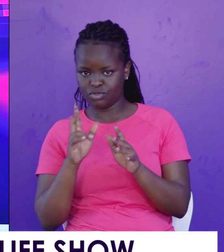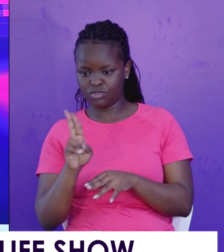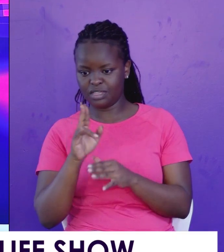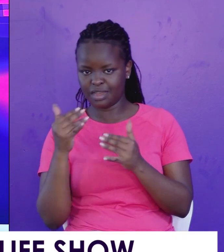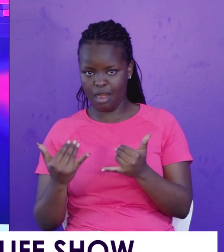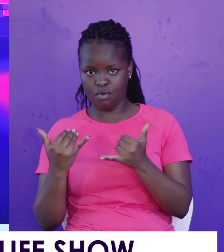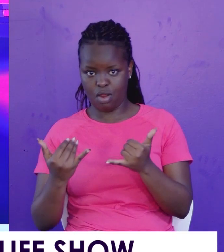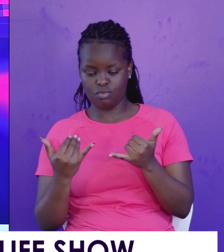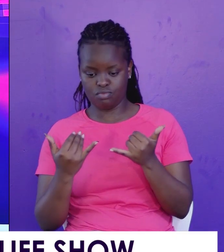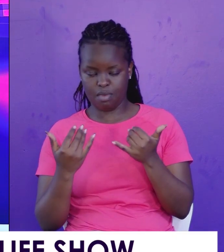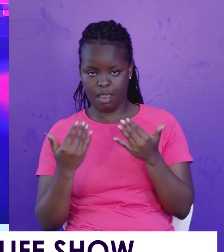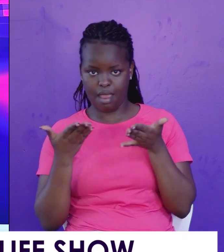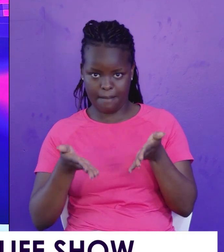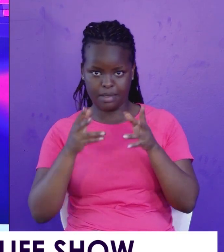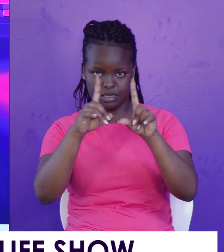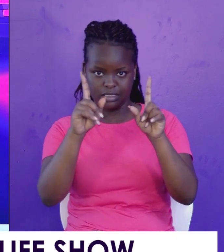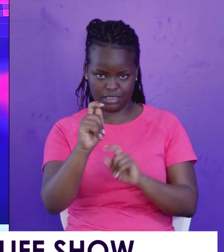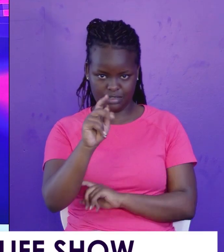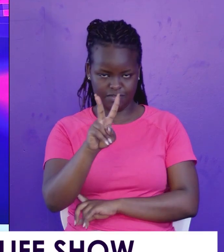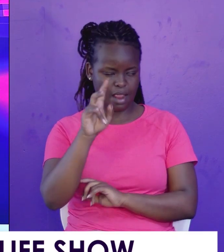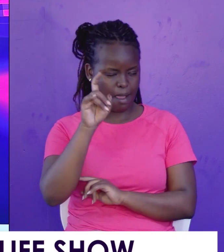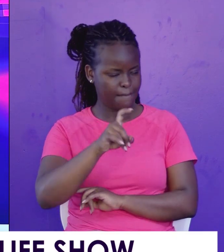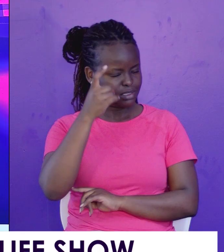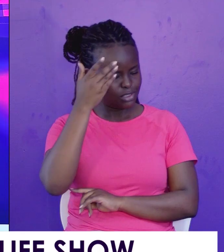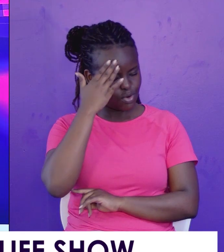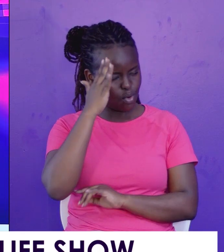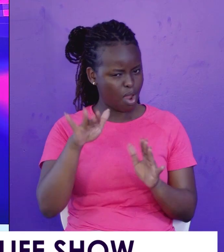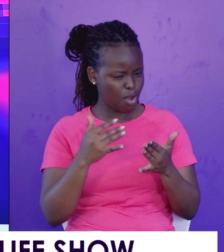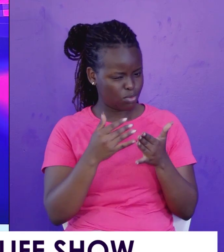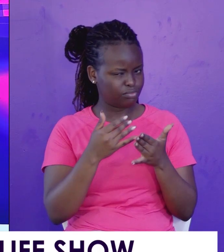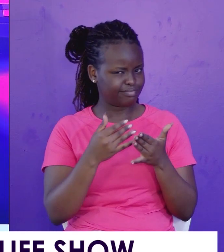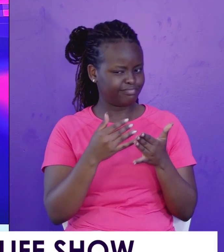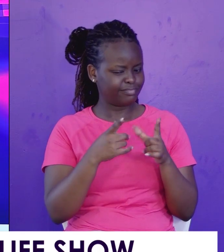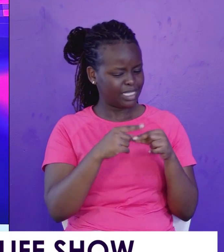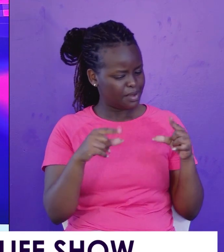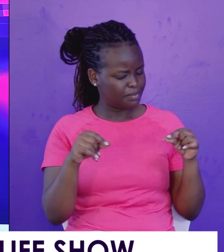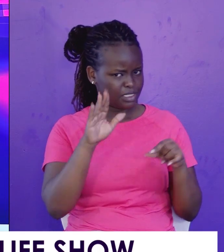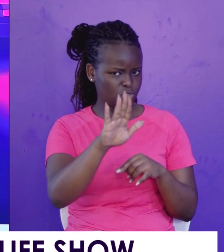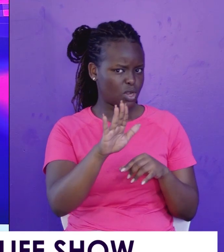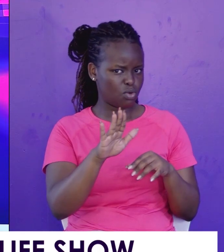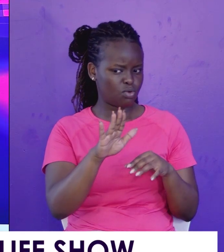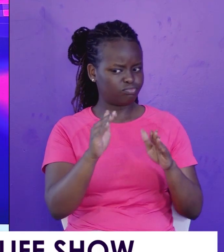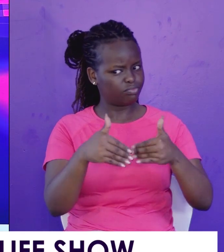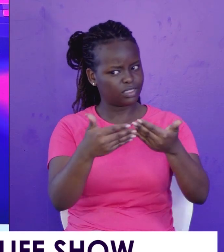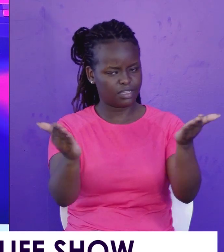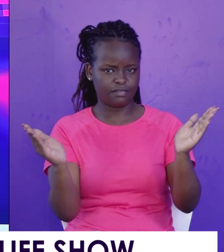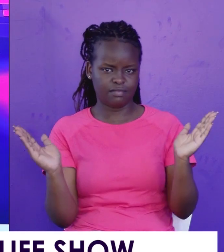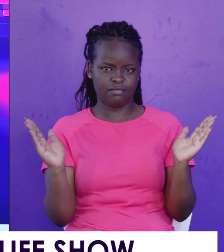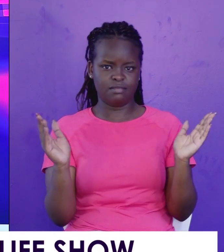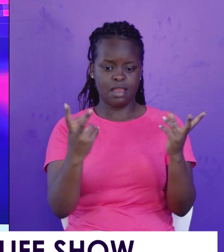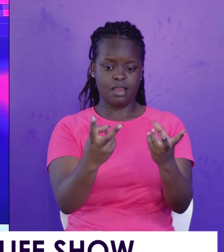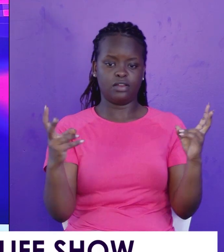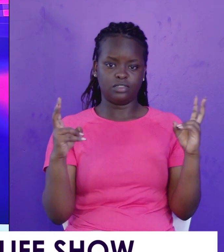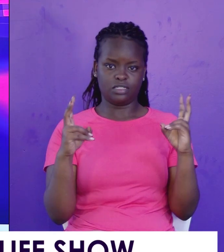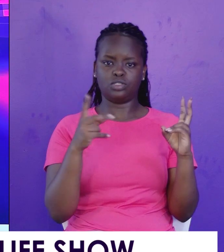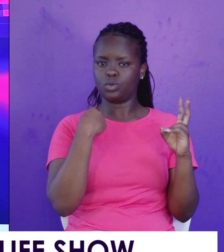then you must know how to shape your message to fit that and know that the audience is out there and who and